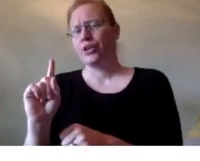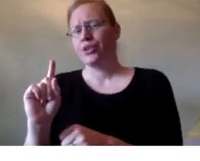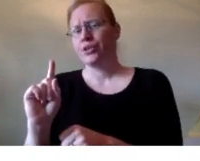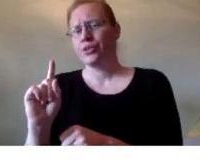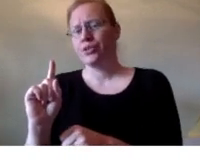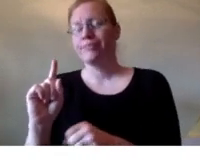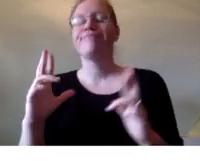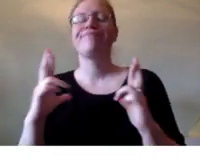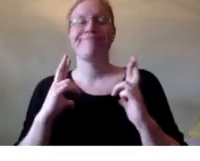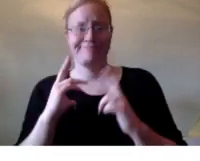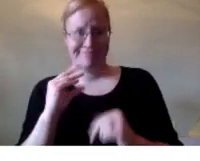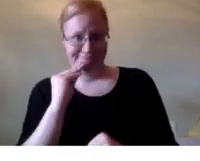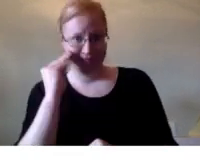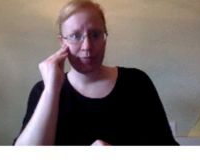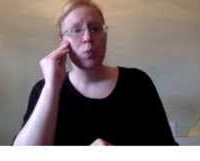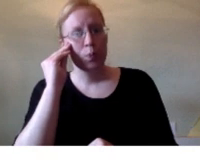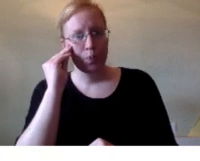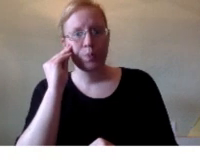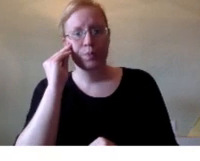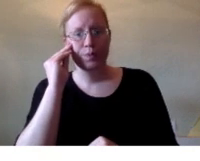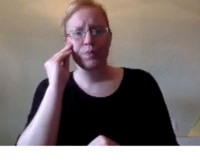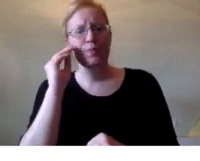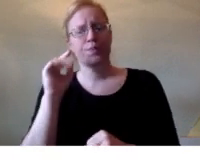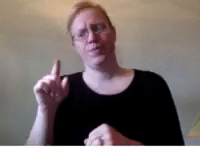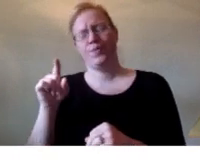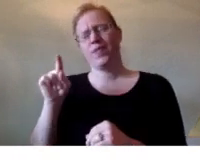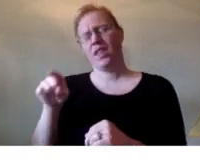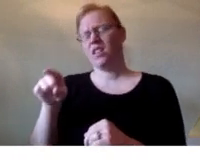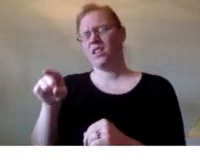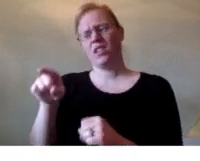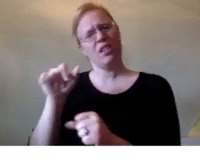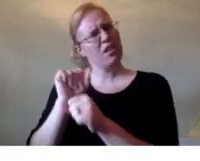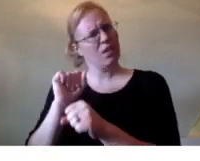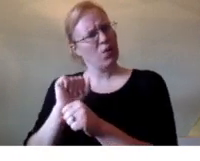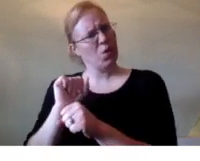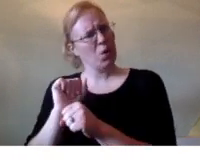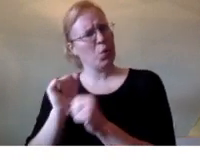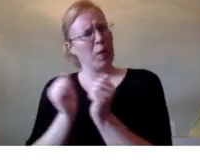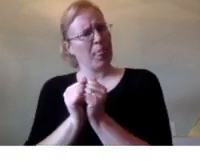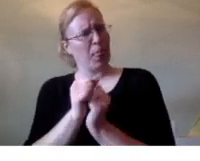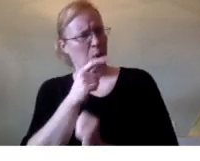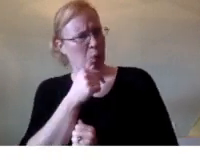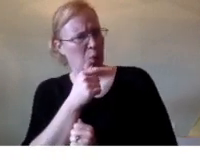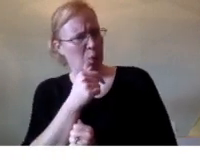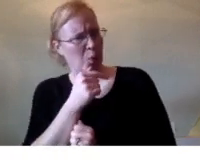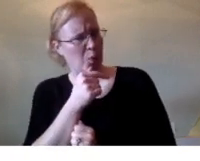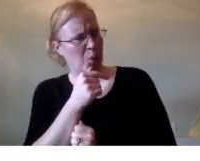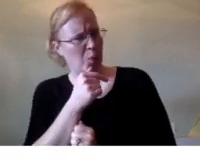A retirement home, very good. And she was working with who?